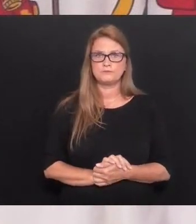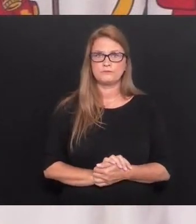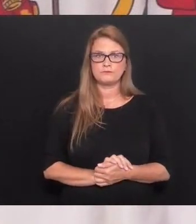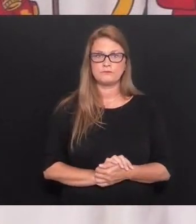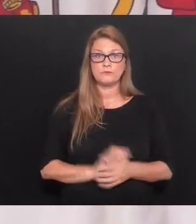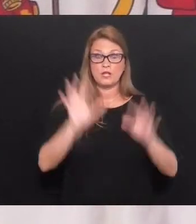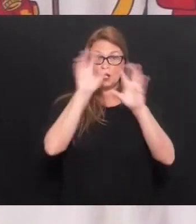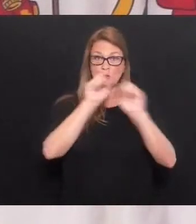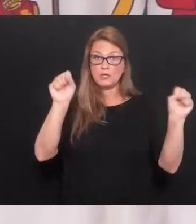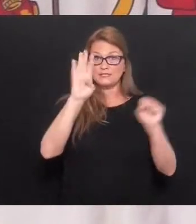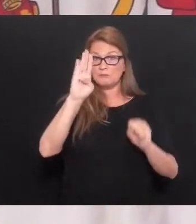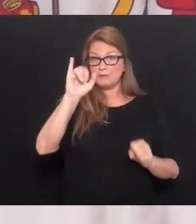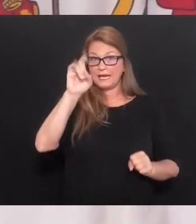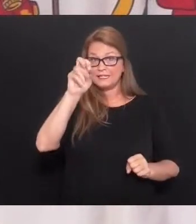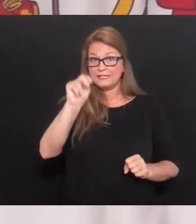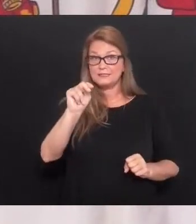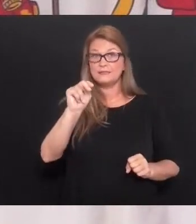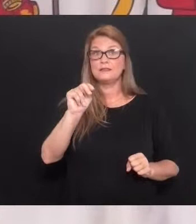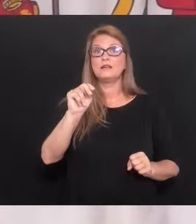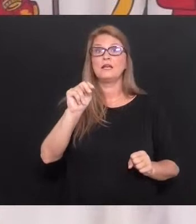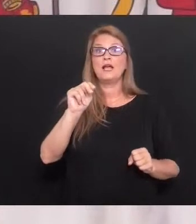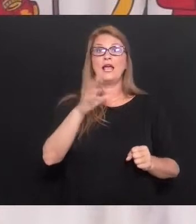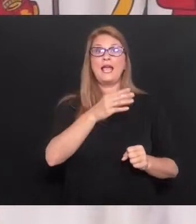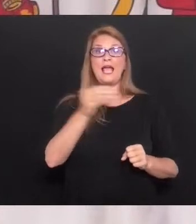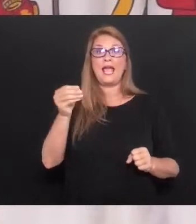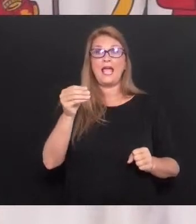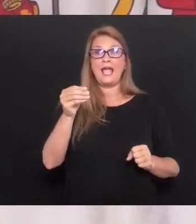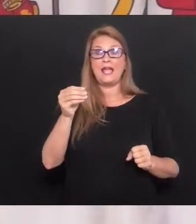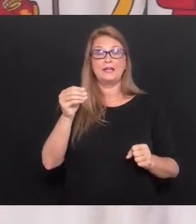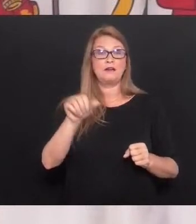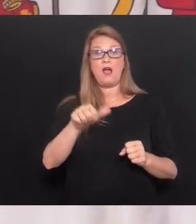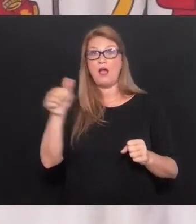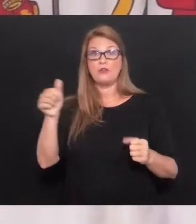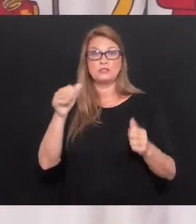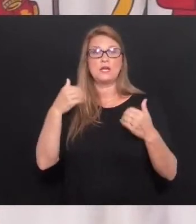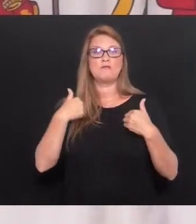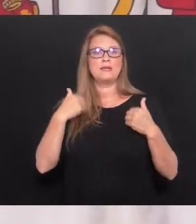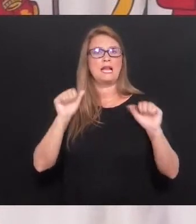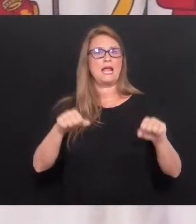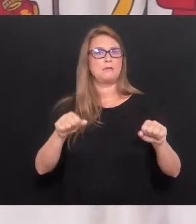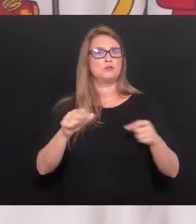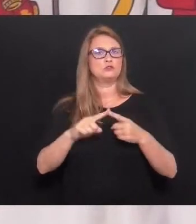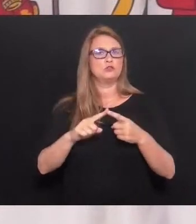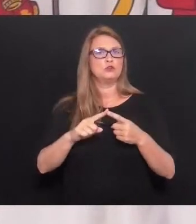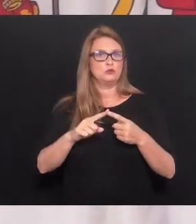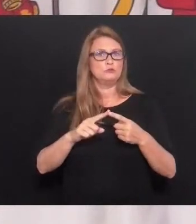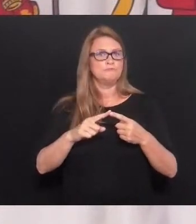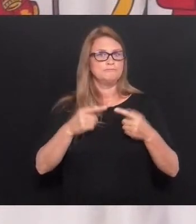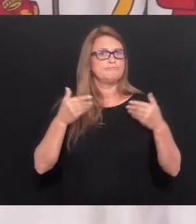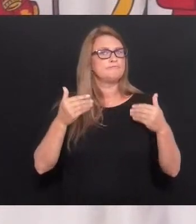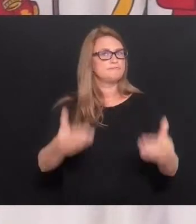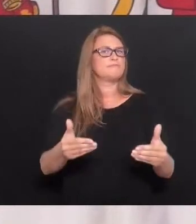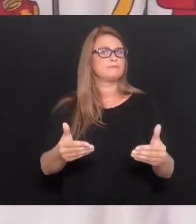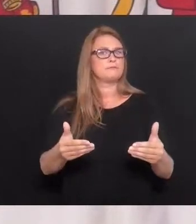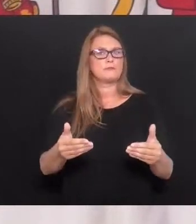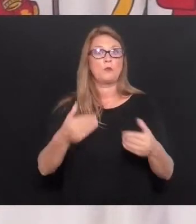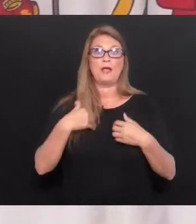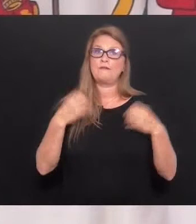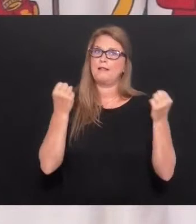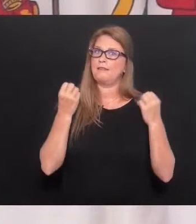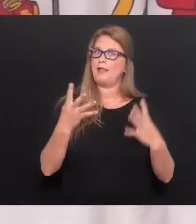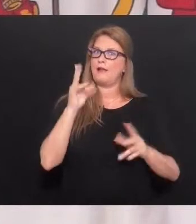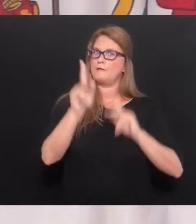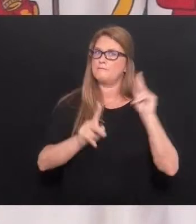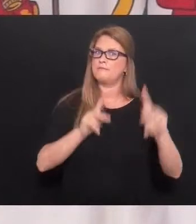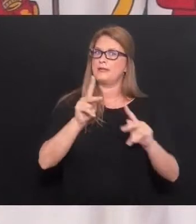President Biden in every way to be able to turn us loose and everything, because we got a lot of people in our state that we